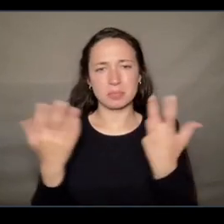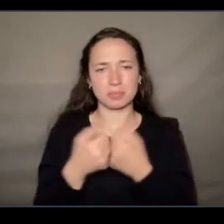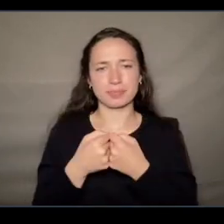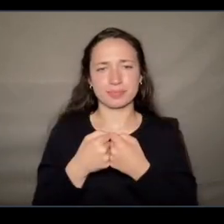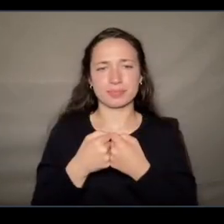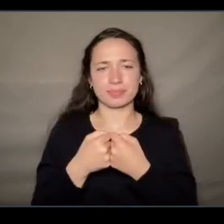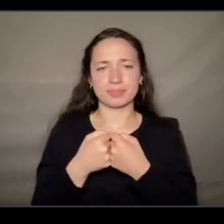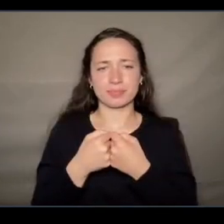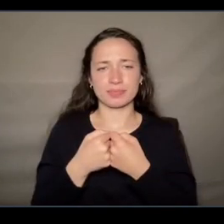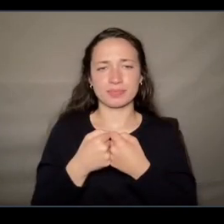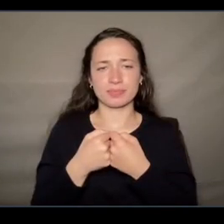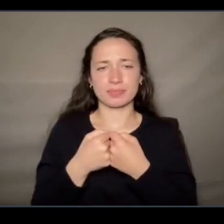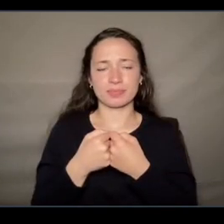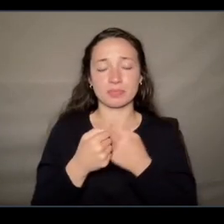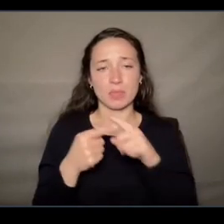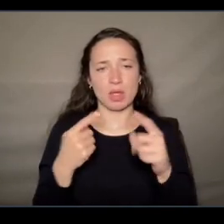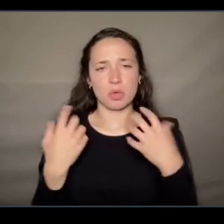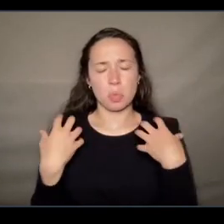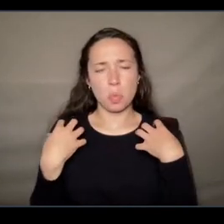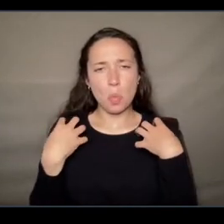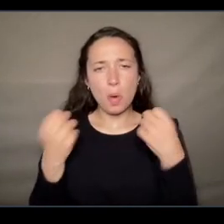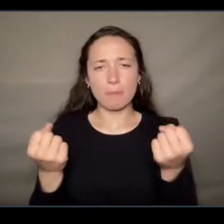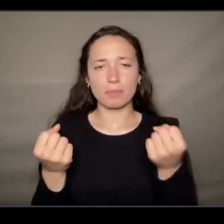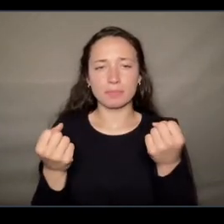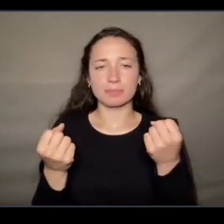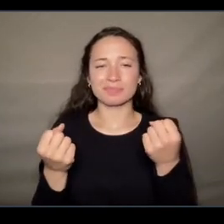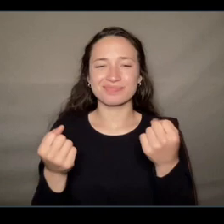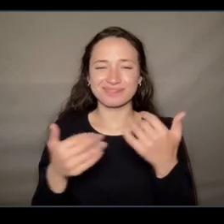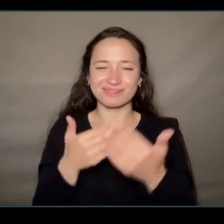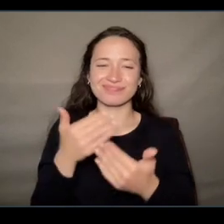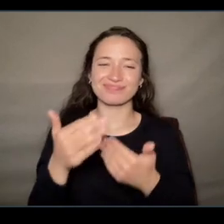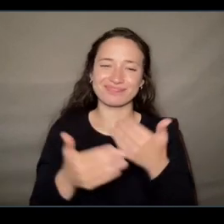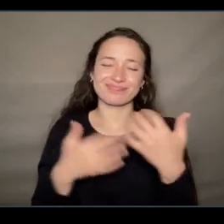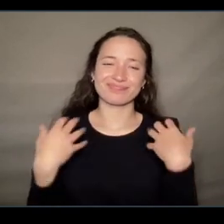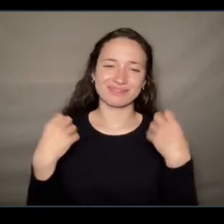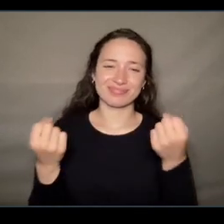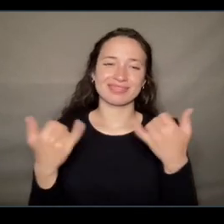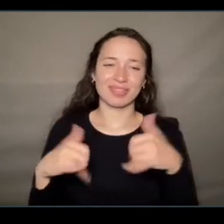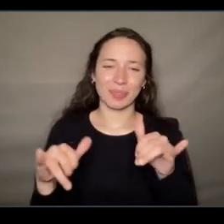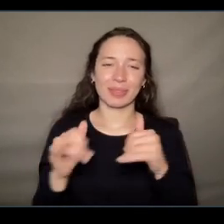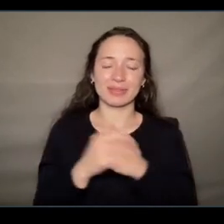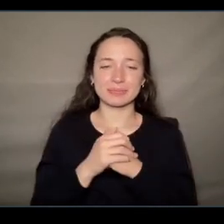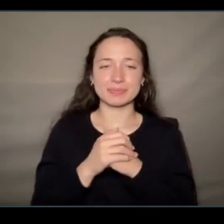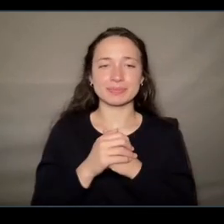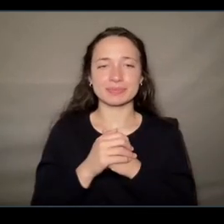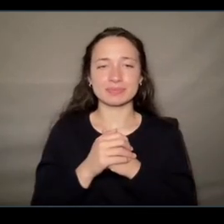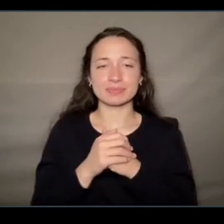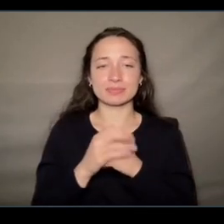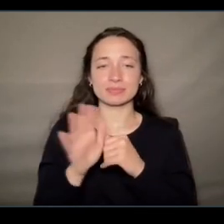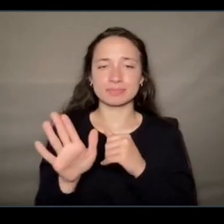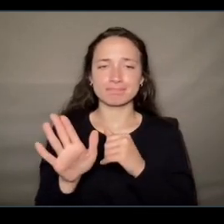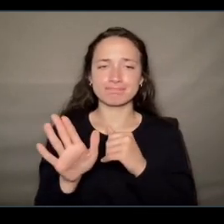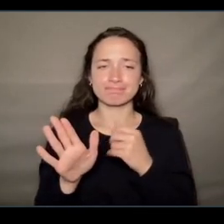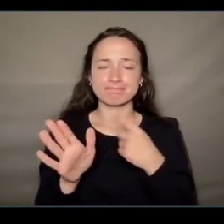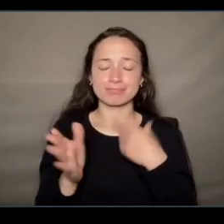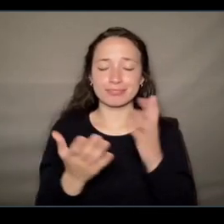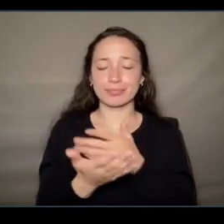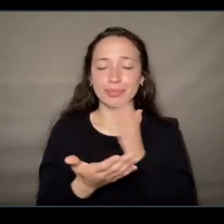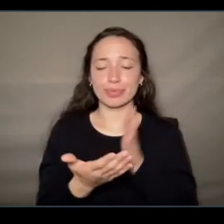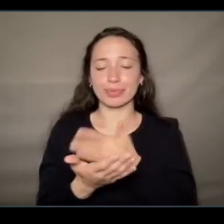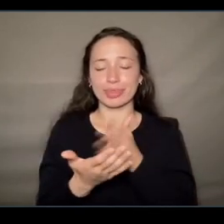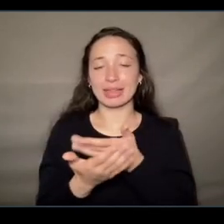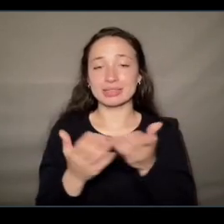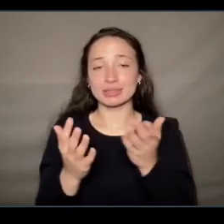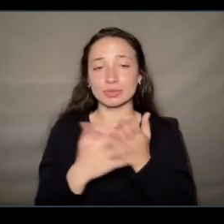accident. And he's made a remarkable recovery, which is still ongoing. But as I was